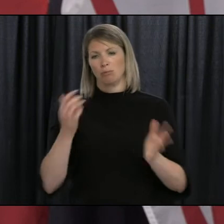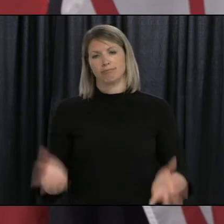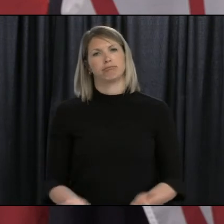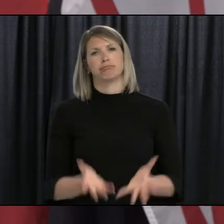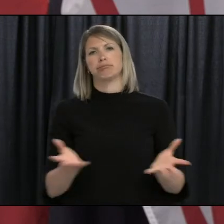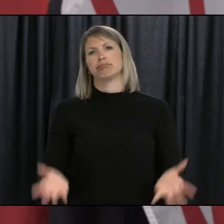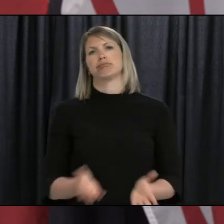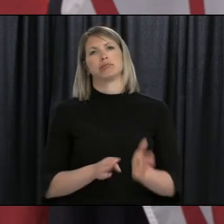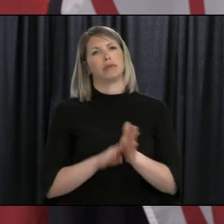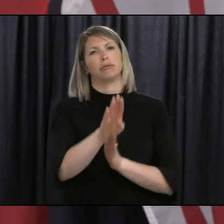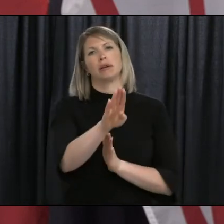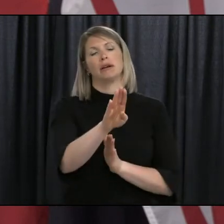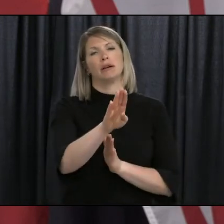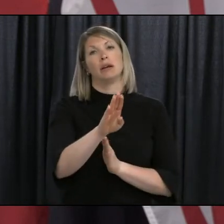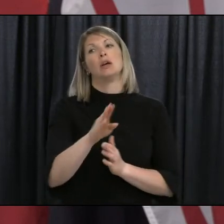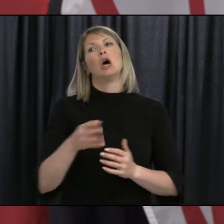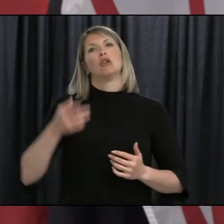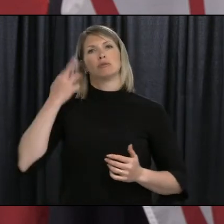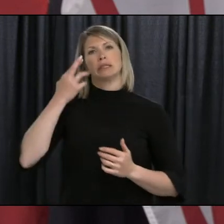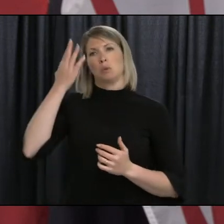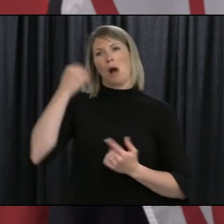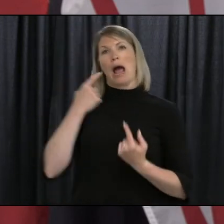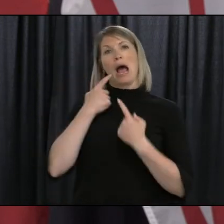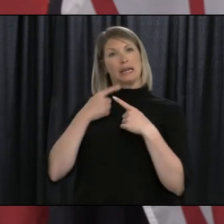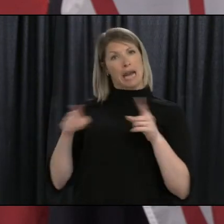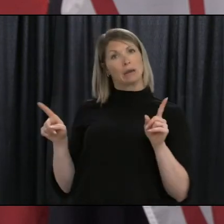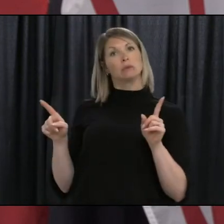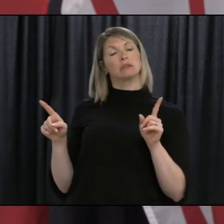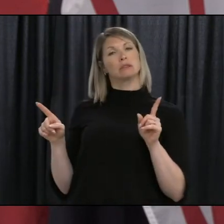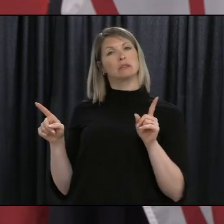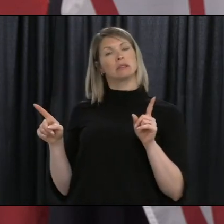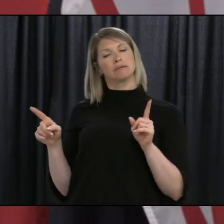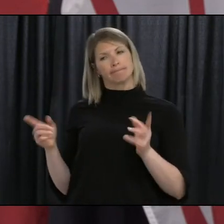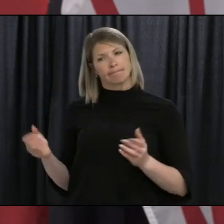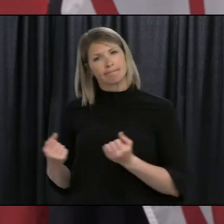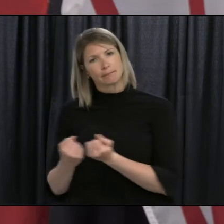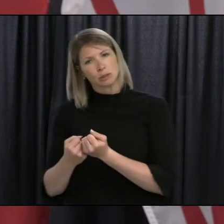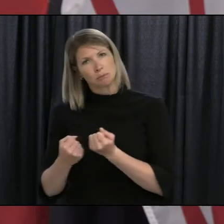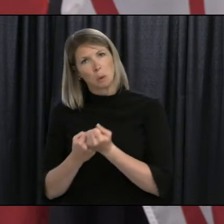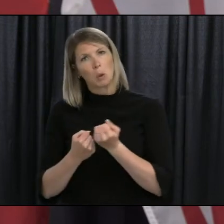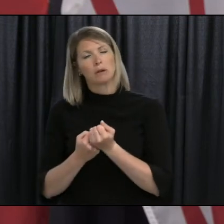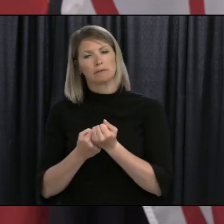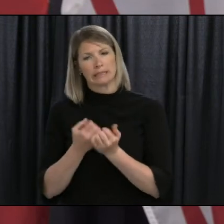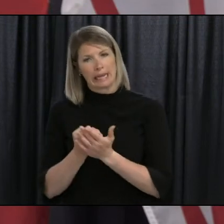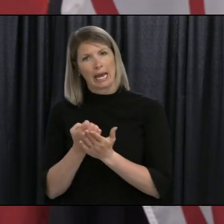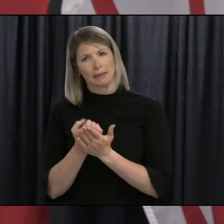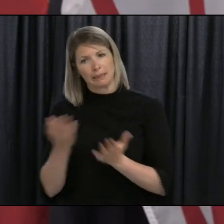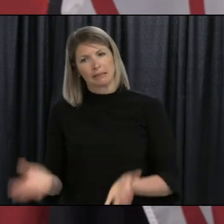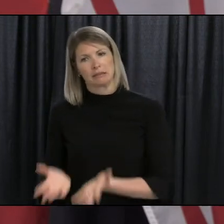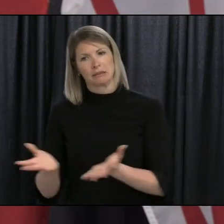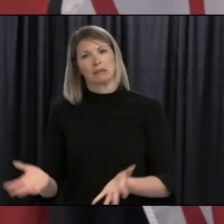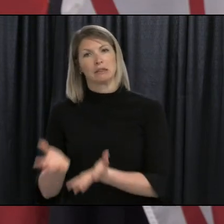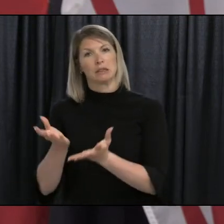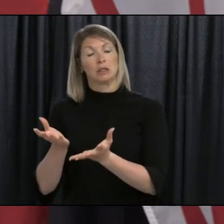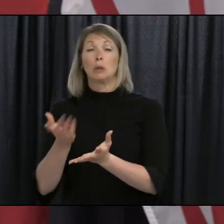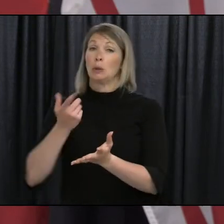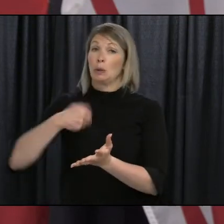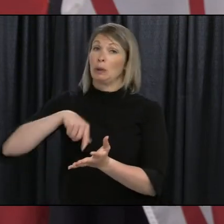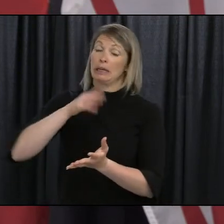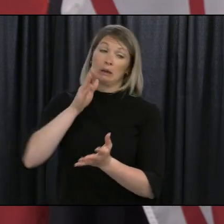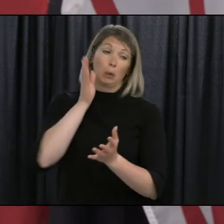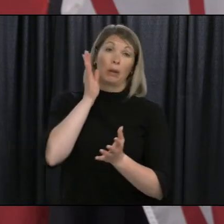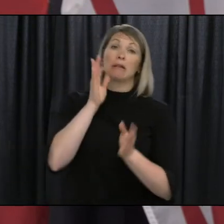essential to spur on the economy and get the economy up and running again. And we'll continue to look for